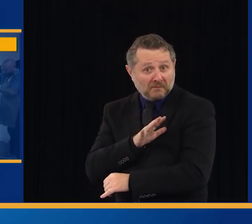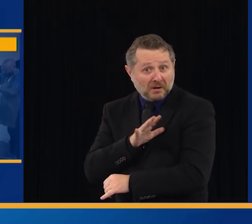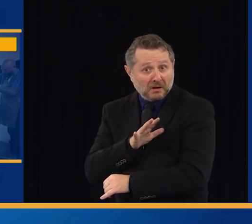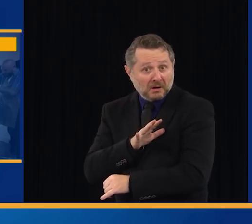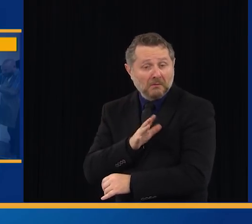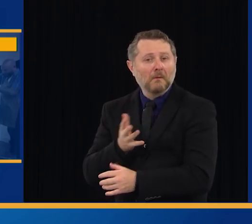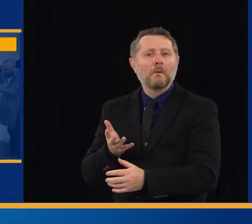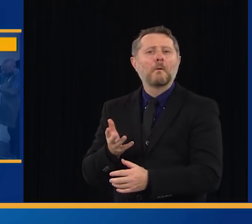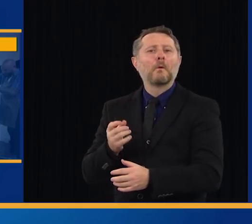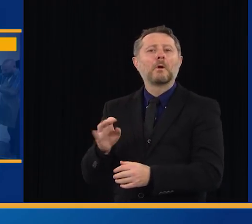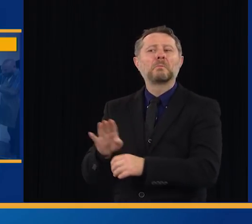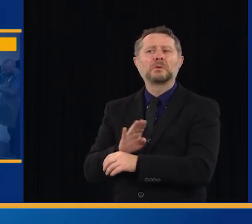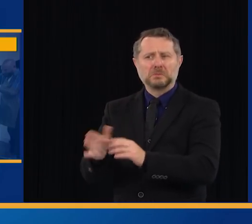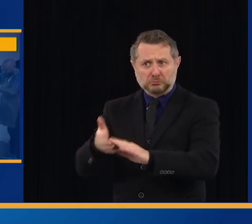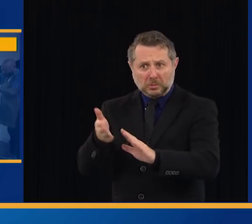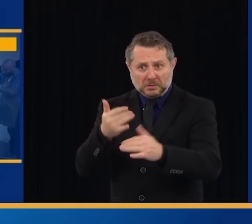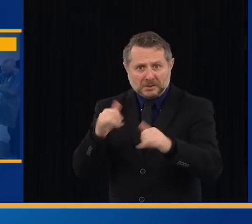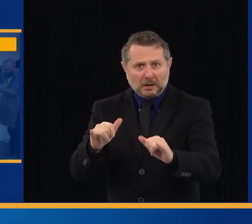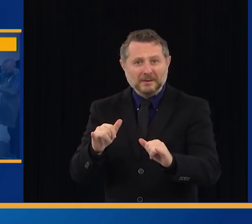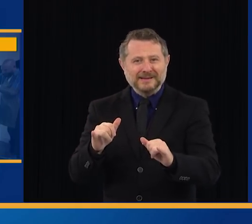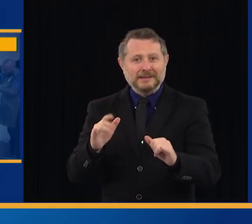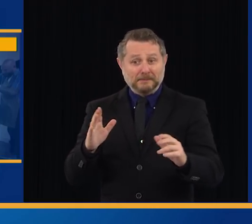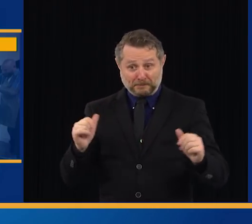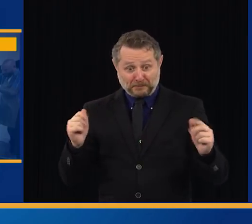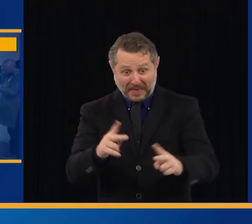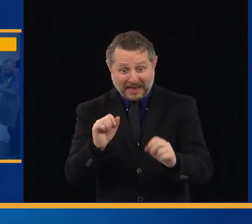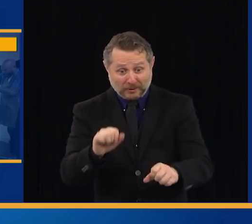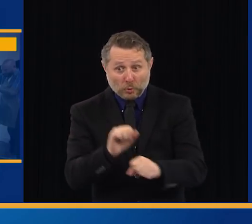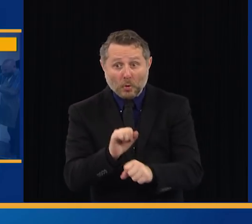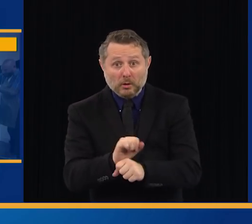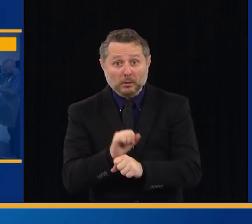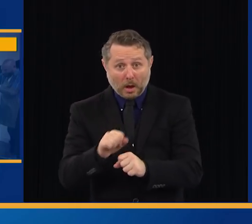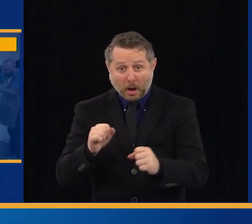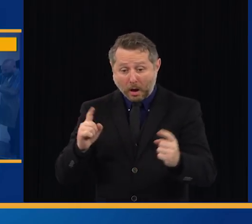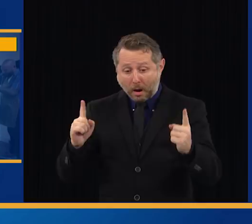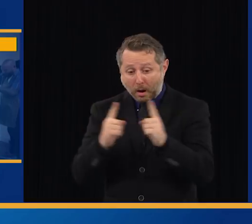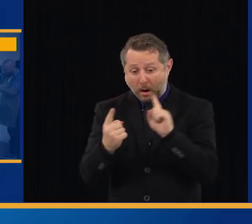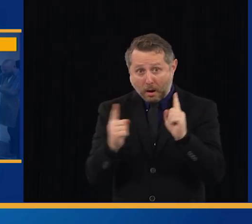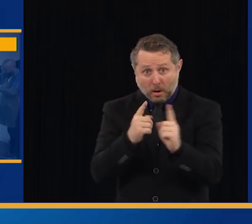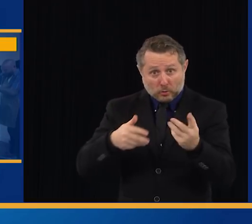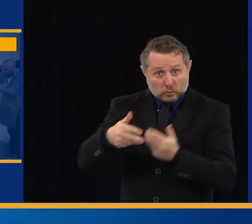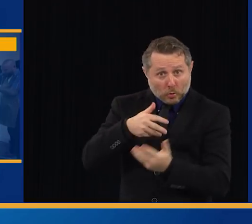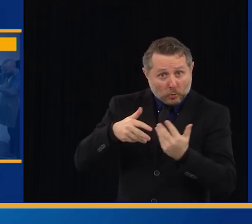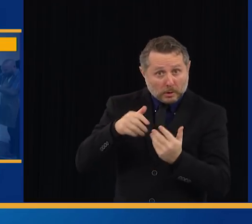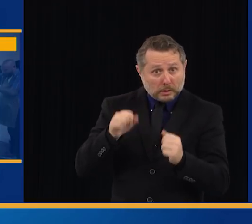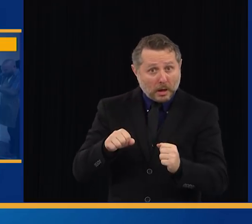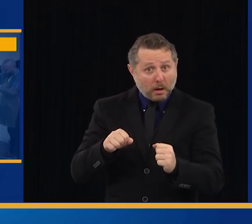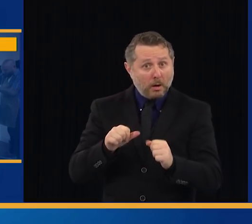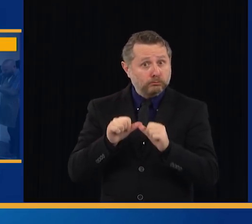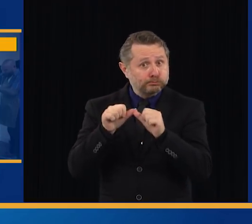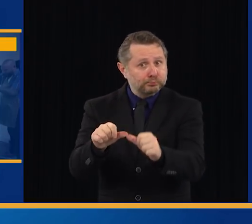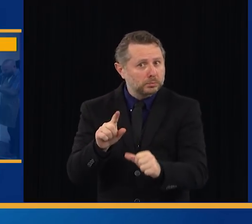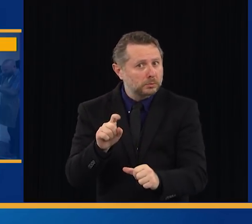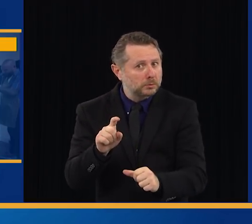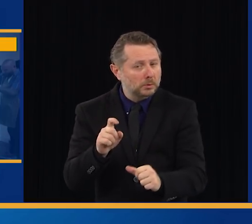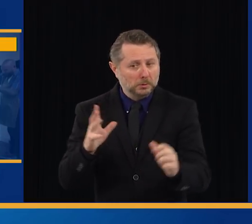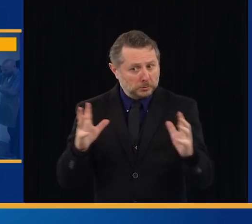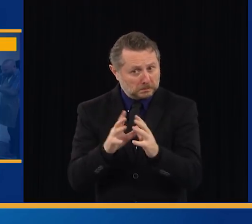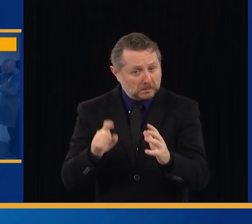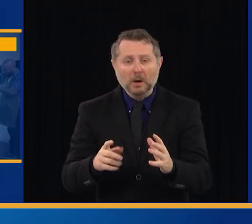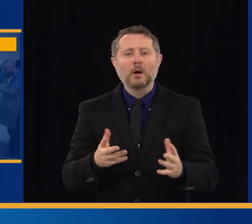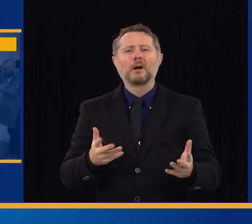distance in the workplace? Can you socially distance in your workplace? What are your